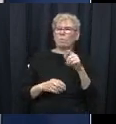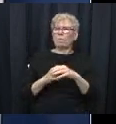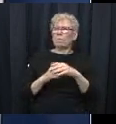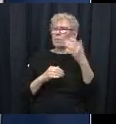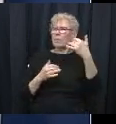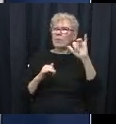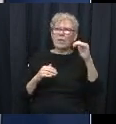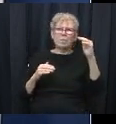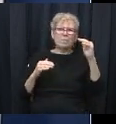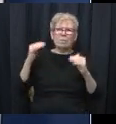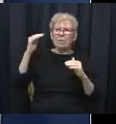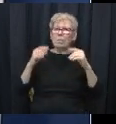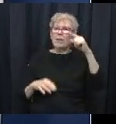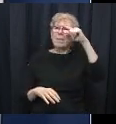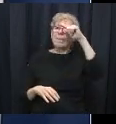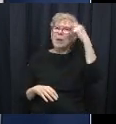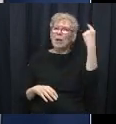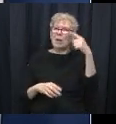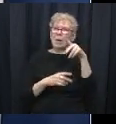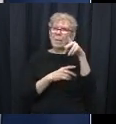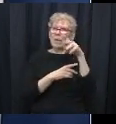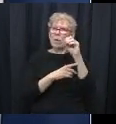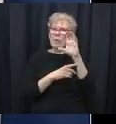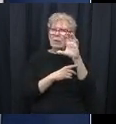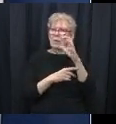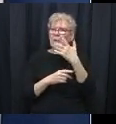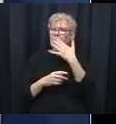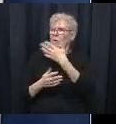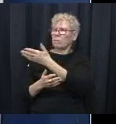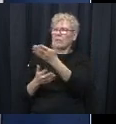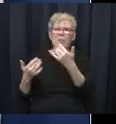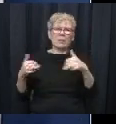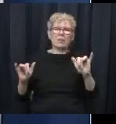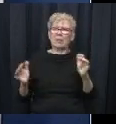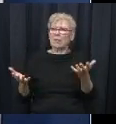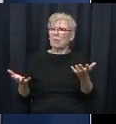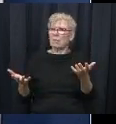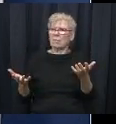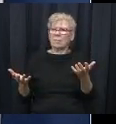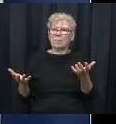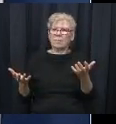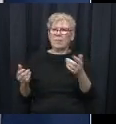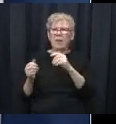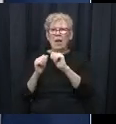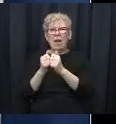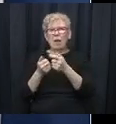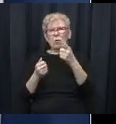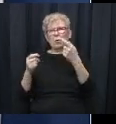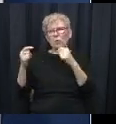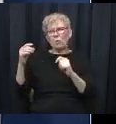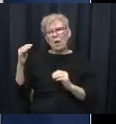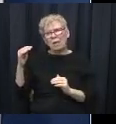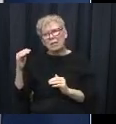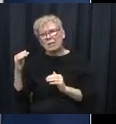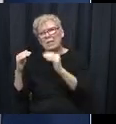share any evidence that the strategies so far to close the gap are working? Let me go to Jill first on this. Jill?